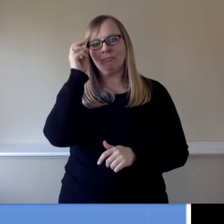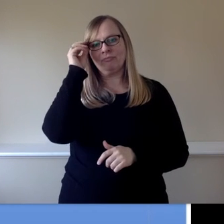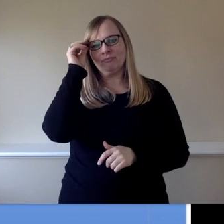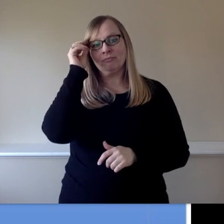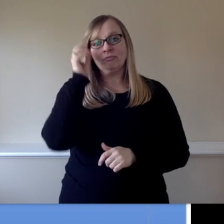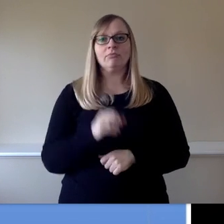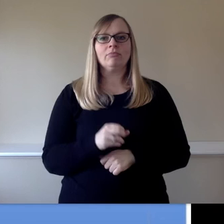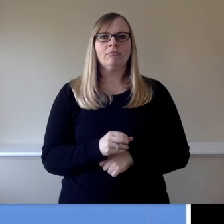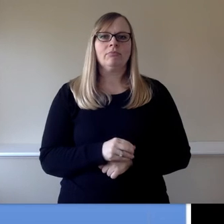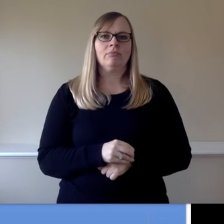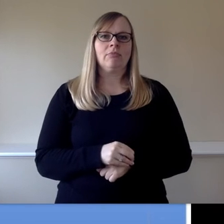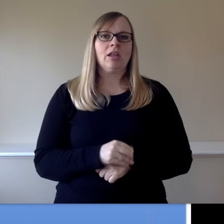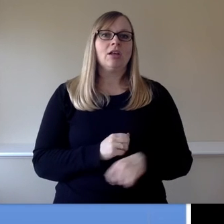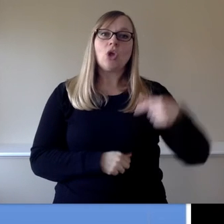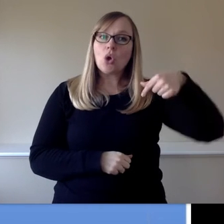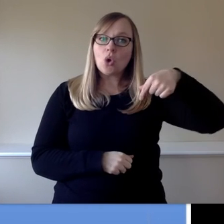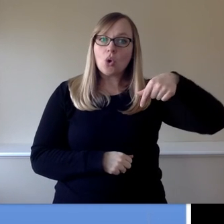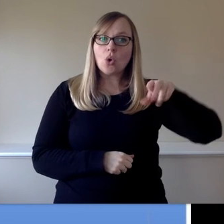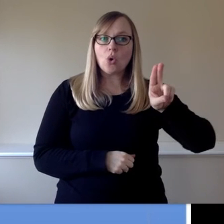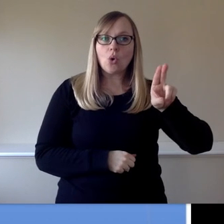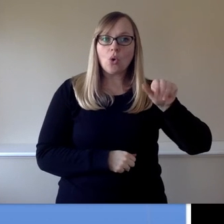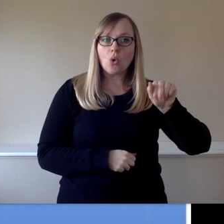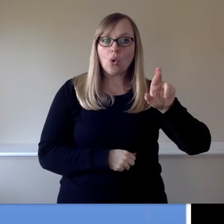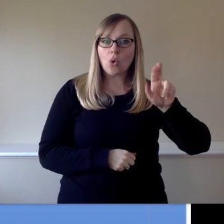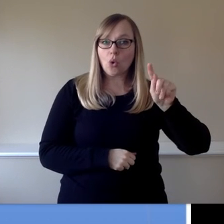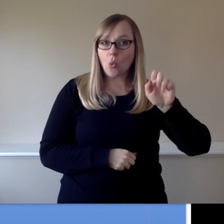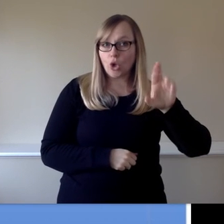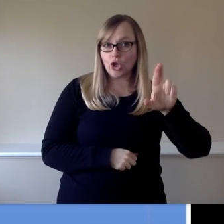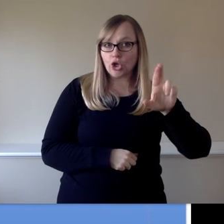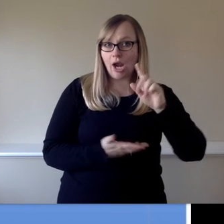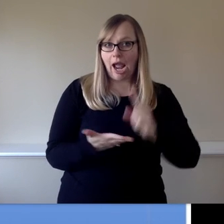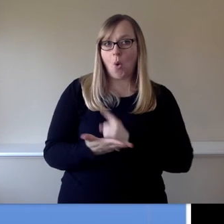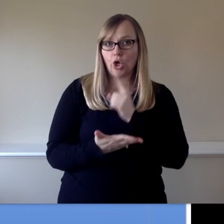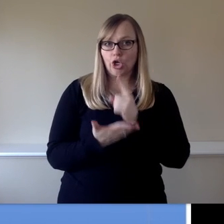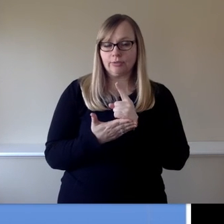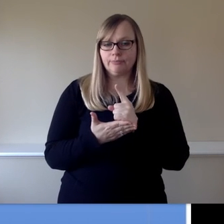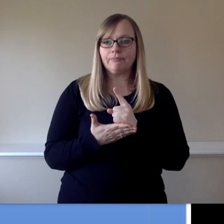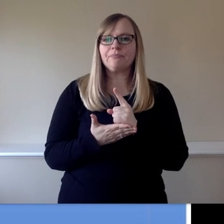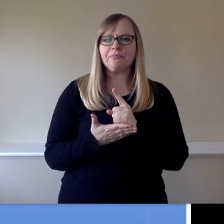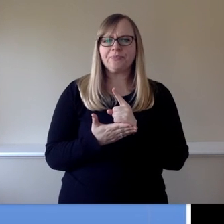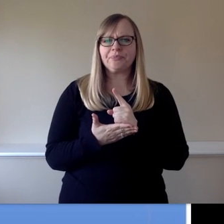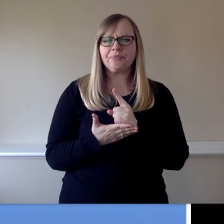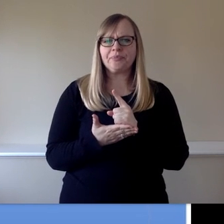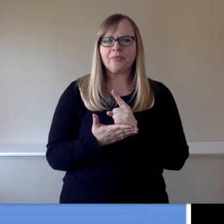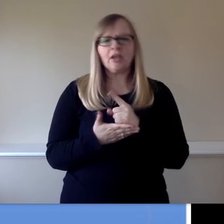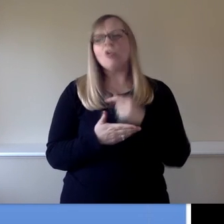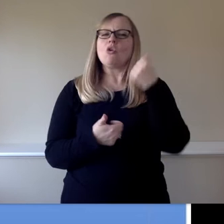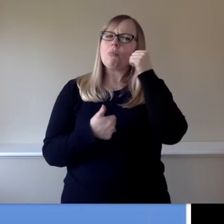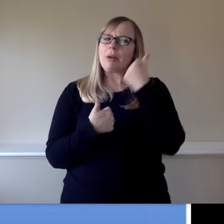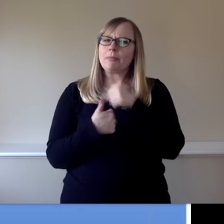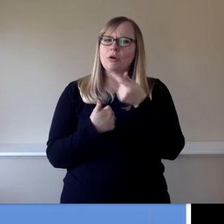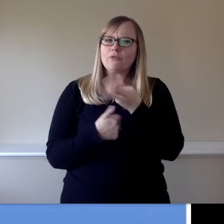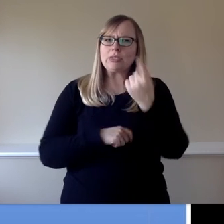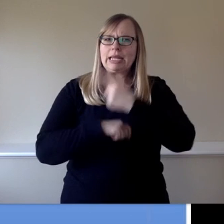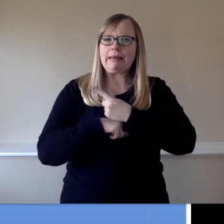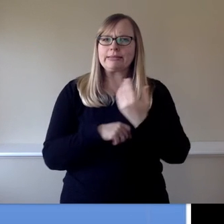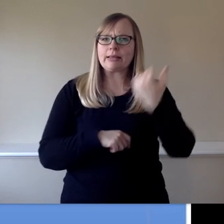Reading the clock, the quarter hour. So I did a demonstration about $1.04.